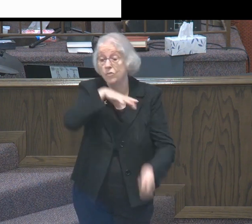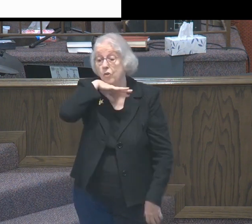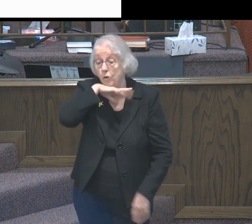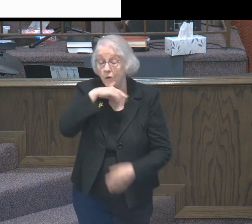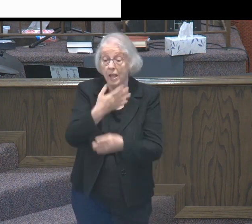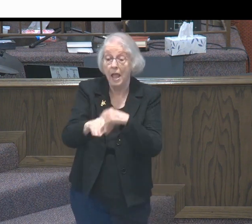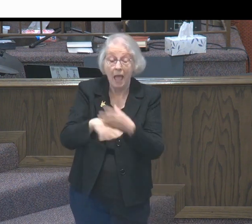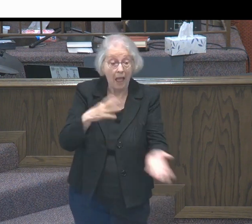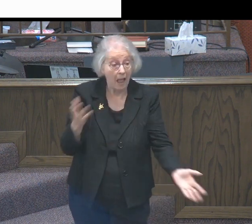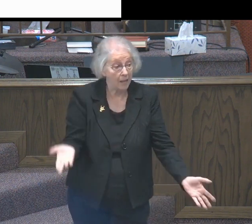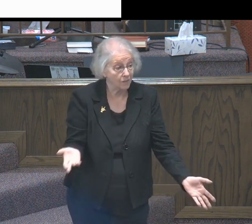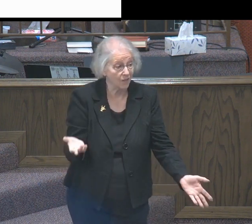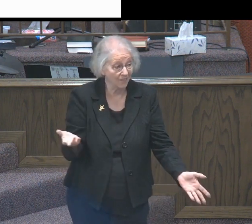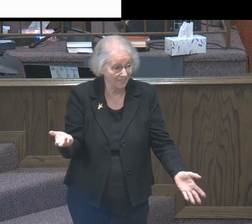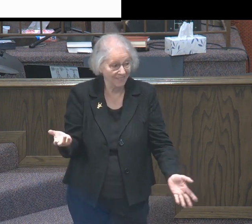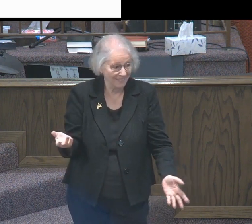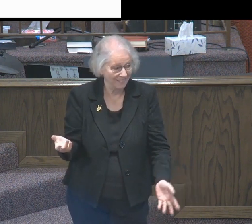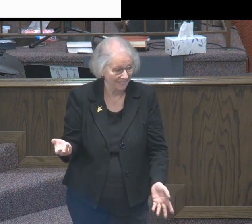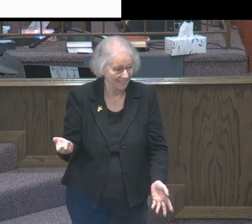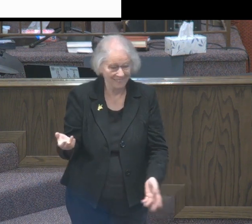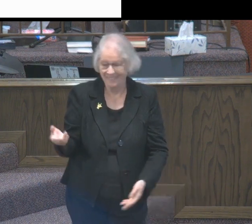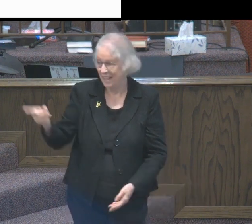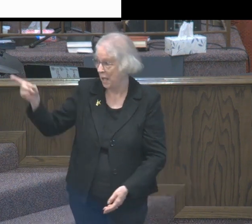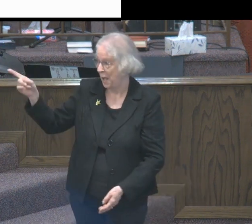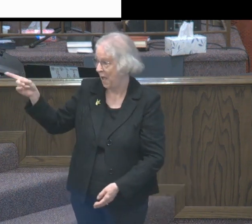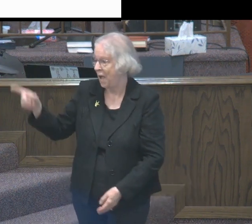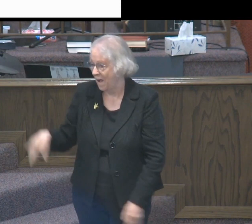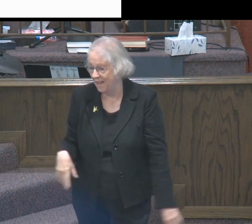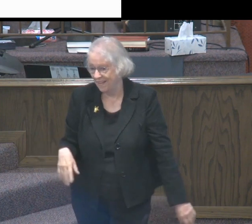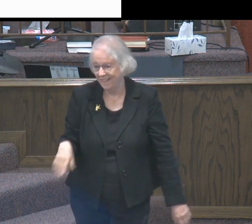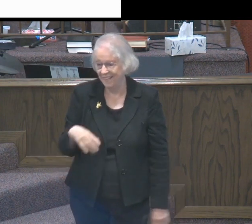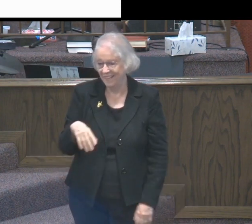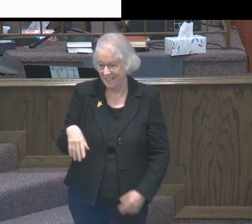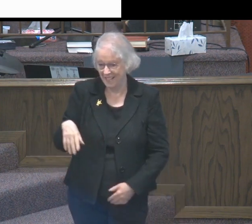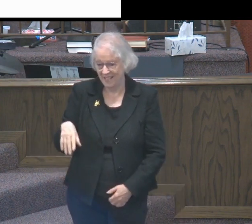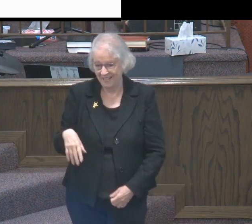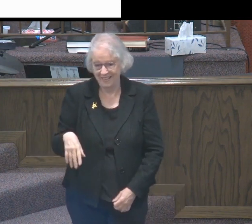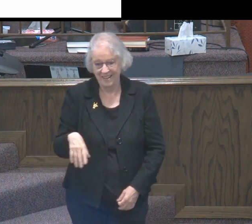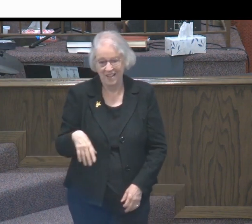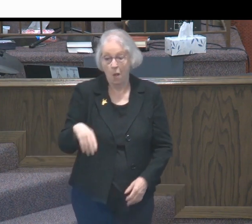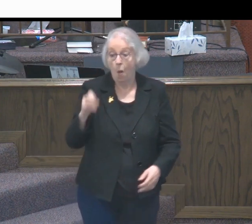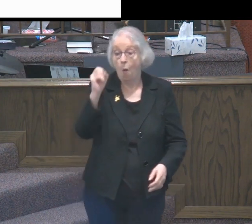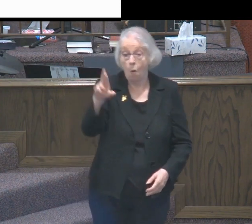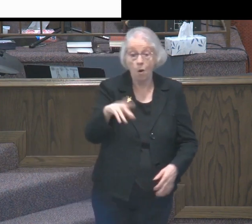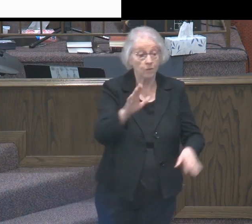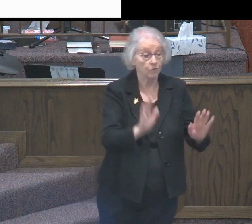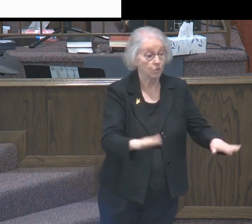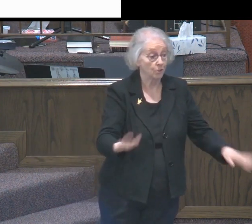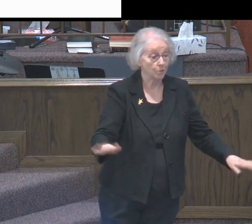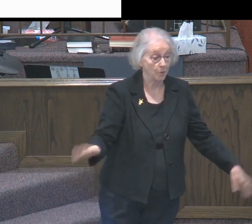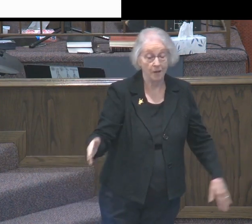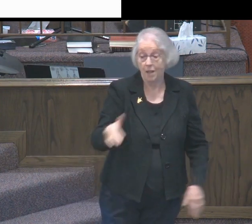Why do you care if I wash my hands before I eat? Well, because the scribes said